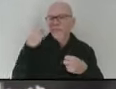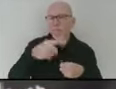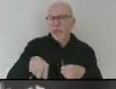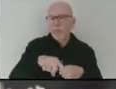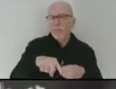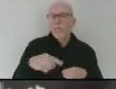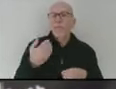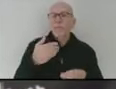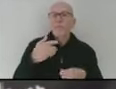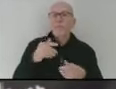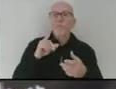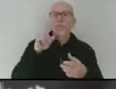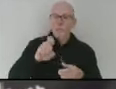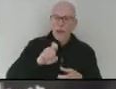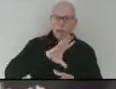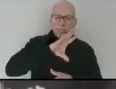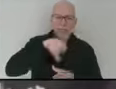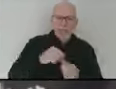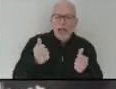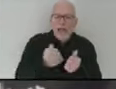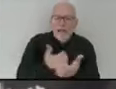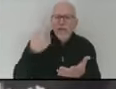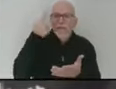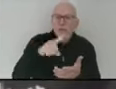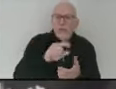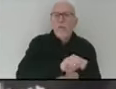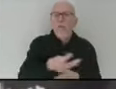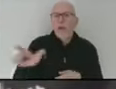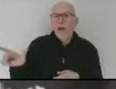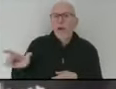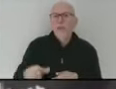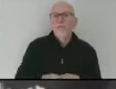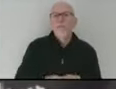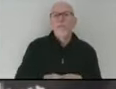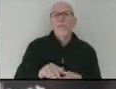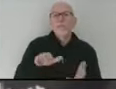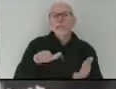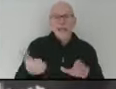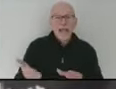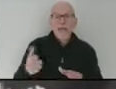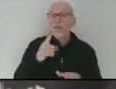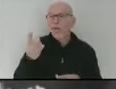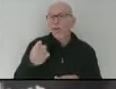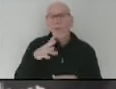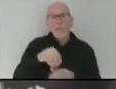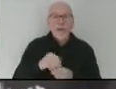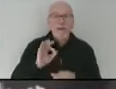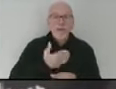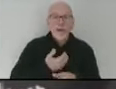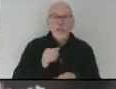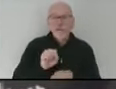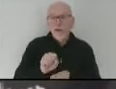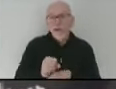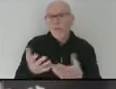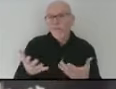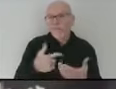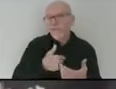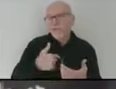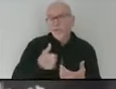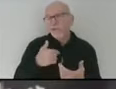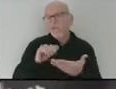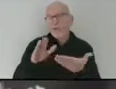absolutely everything for absolutely everybody. And death and dying has always been part of healthcare. We've dealt with that